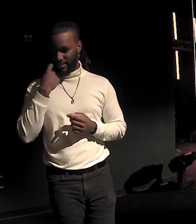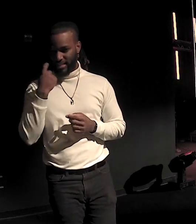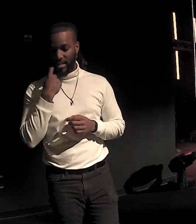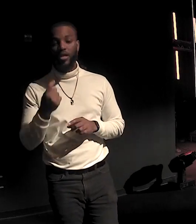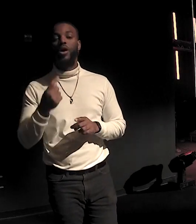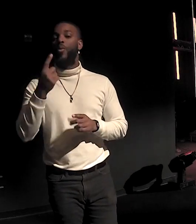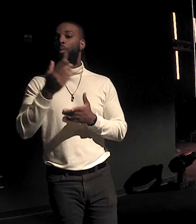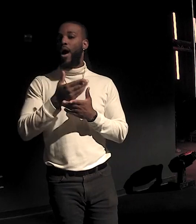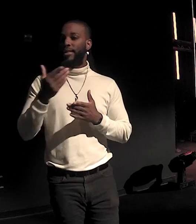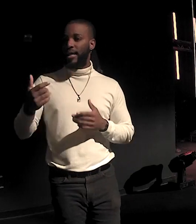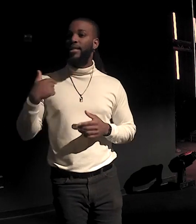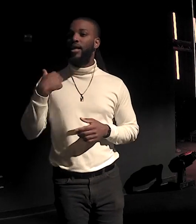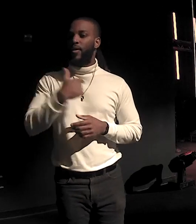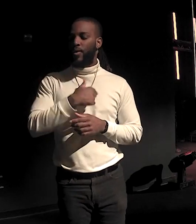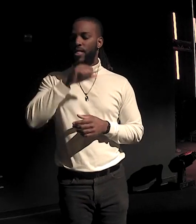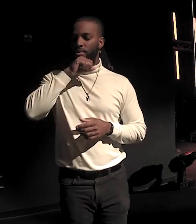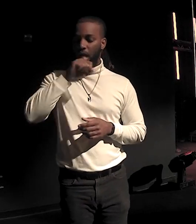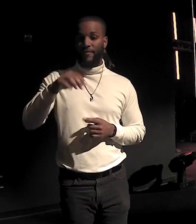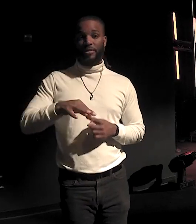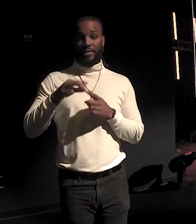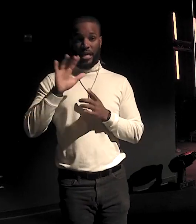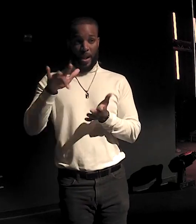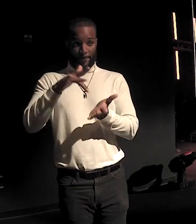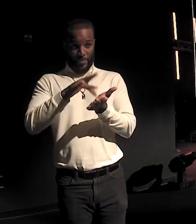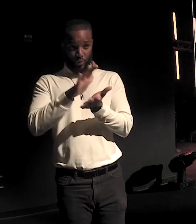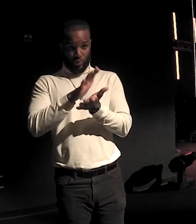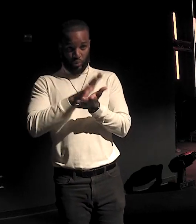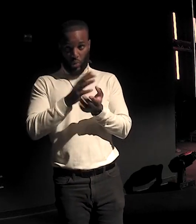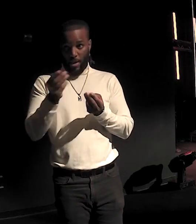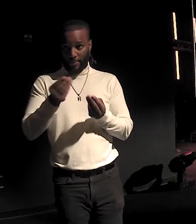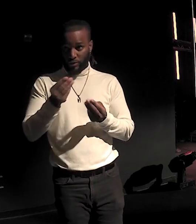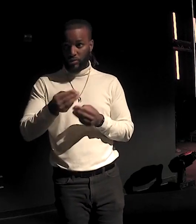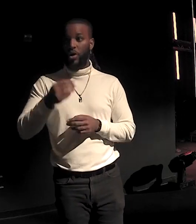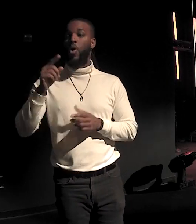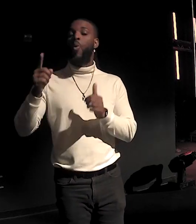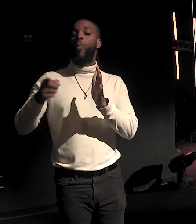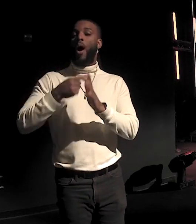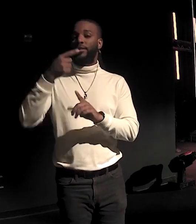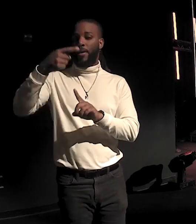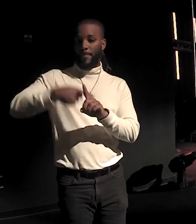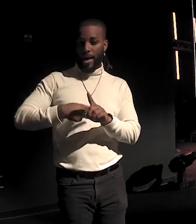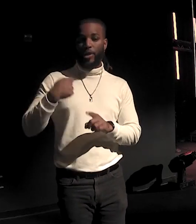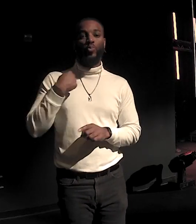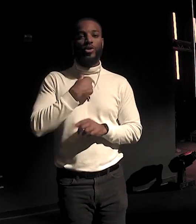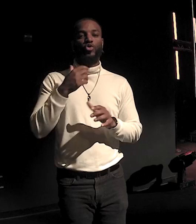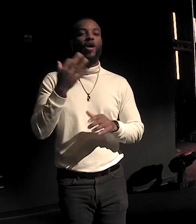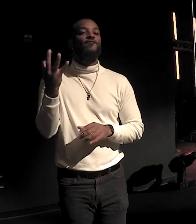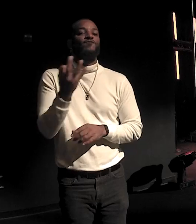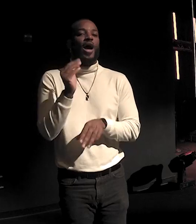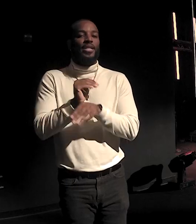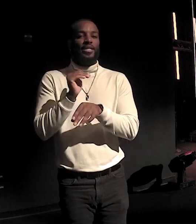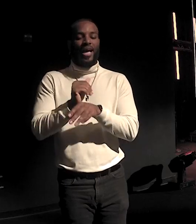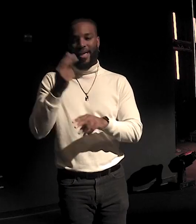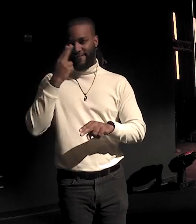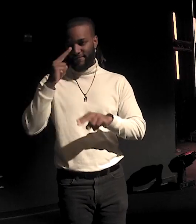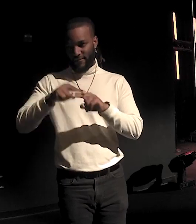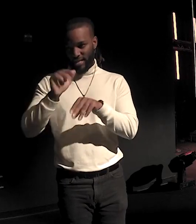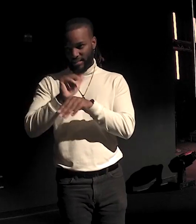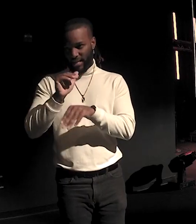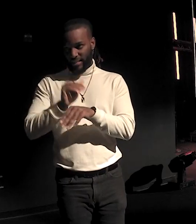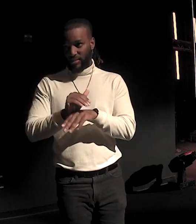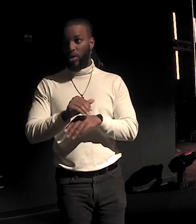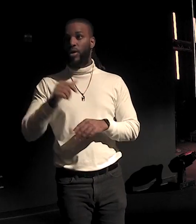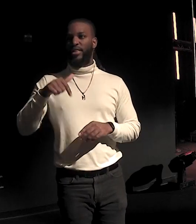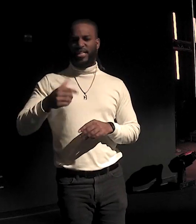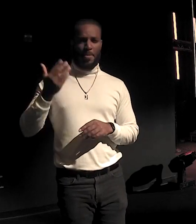recently. One thing that we love, especially in our middle school ministry, is once a month we get to participate in Friday night fun nights. And